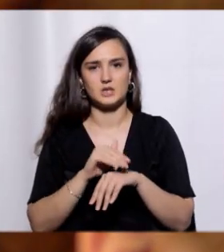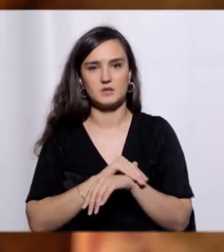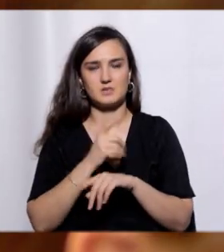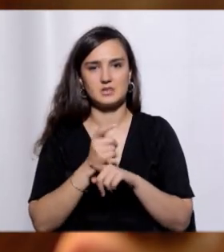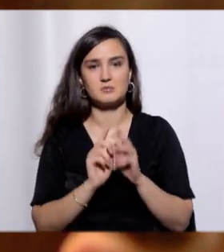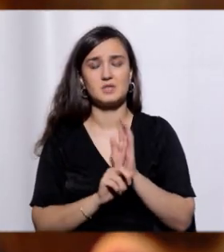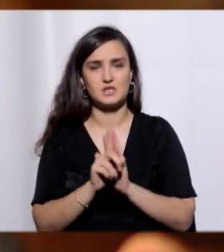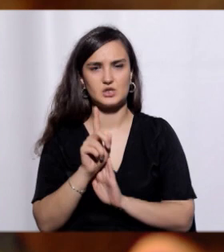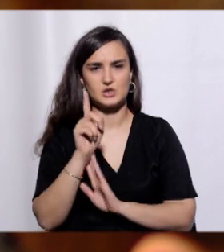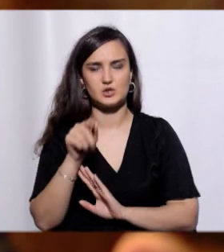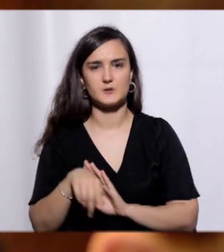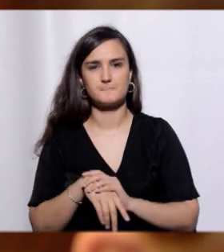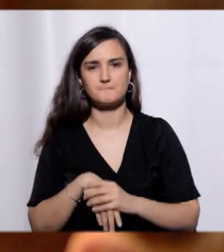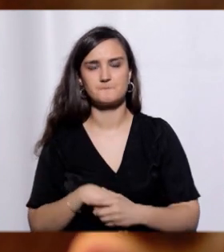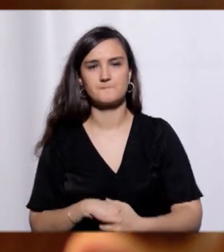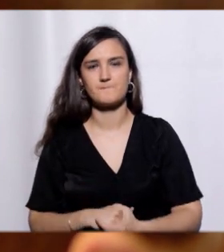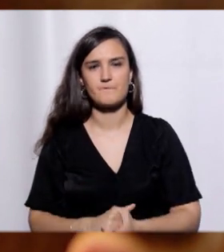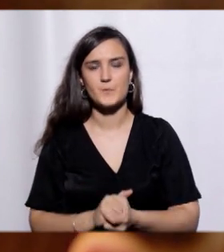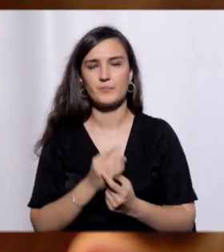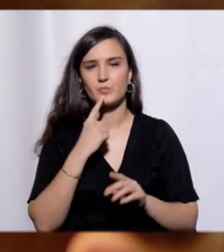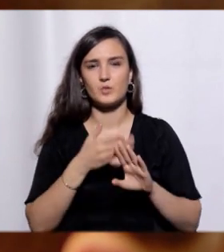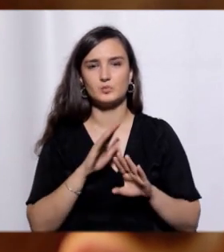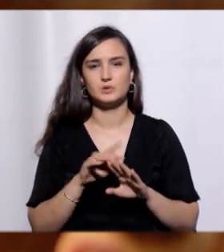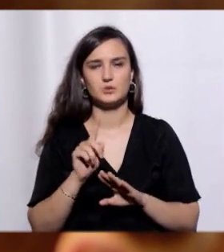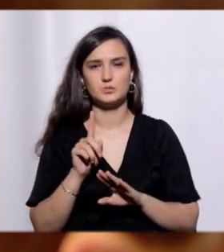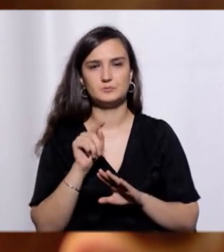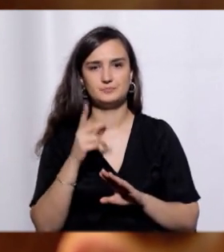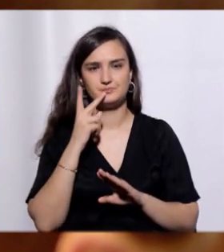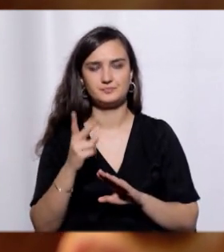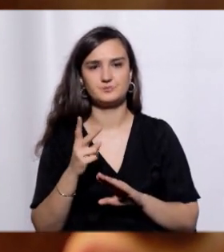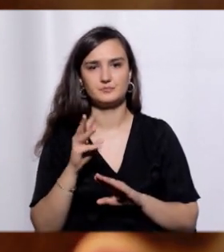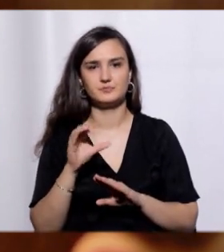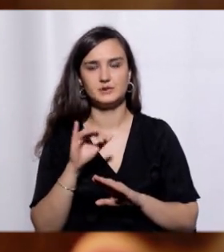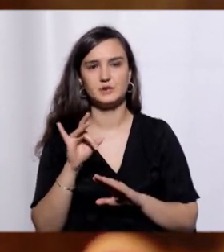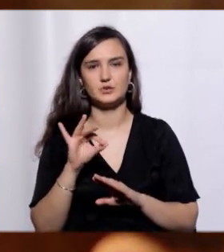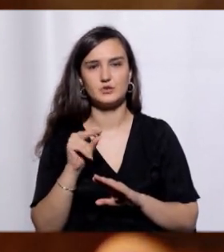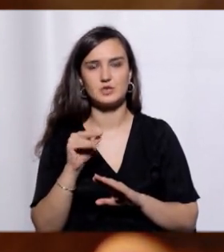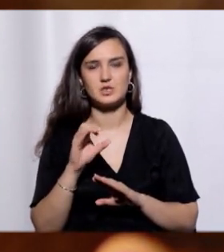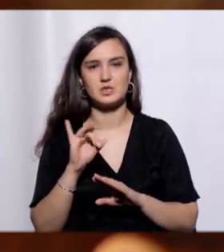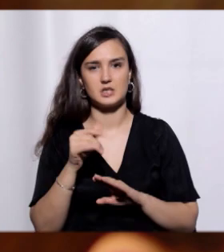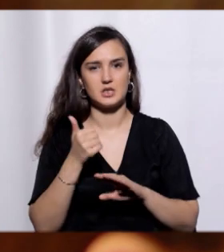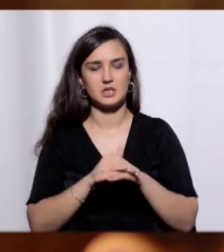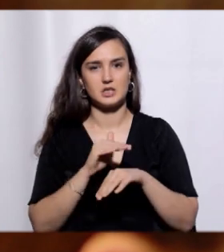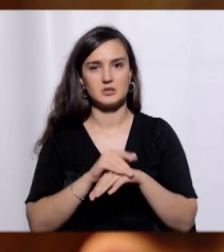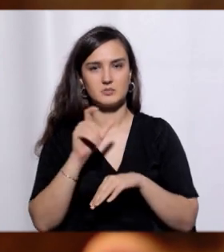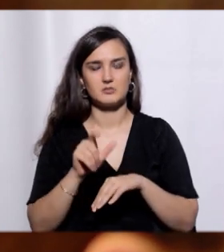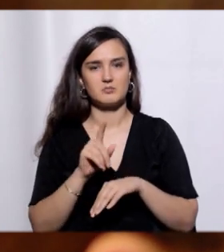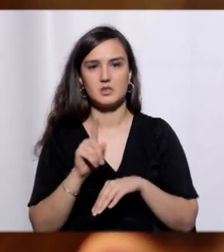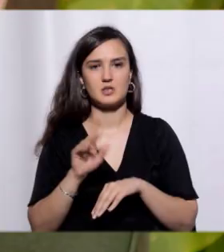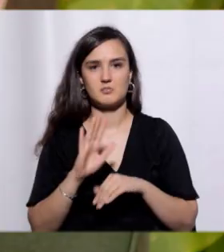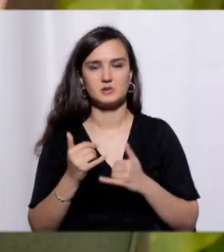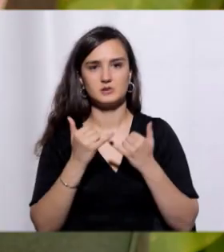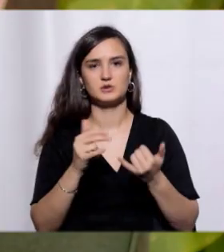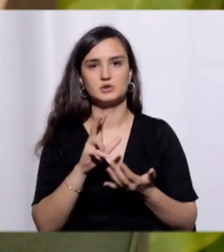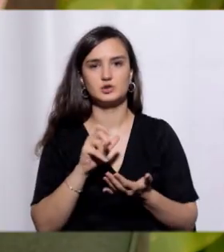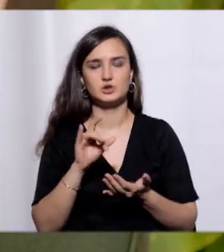the very beginning, it is difficult to see that Mr. Rochester is a kind man, but not for Jane